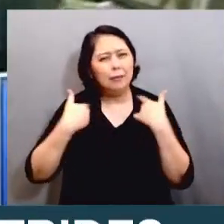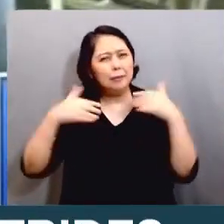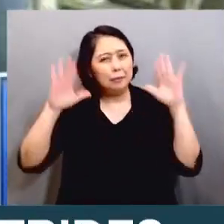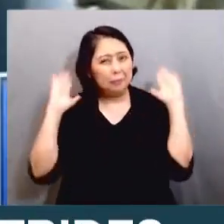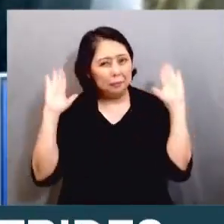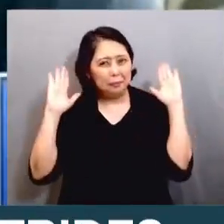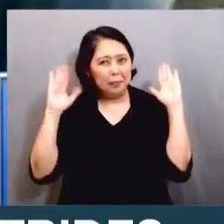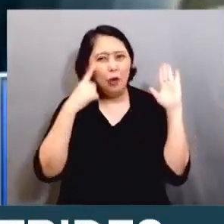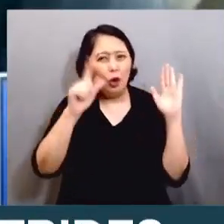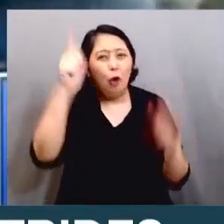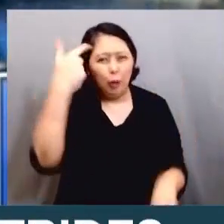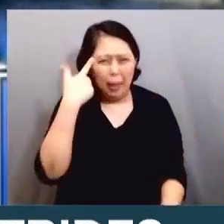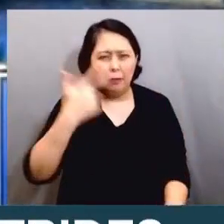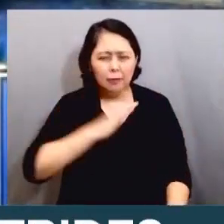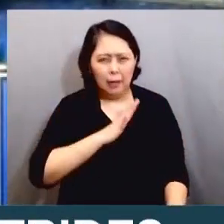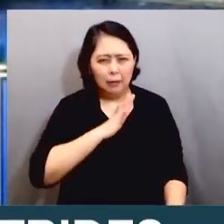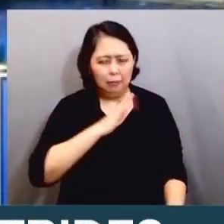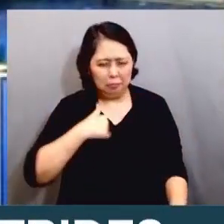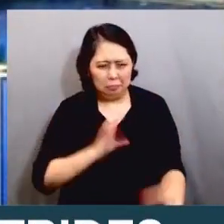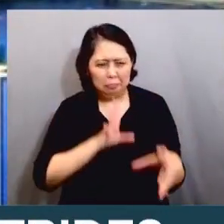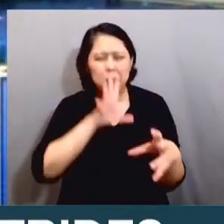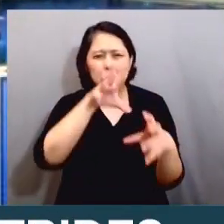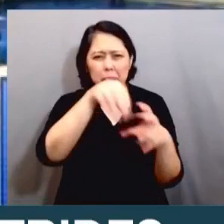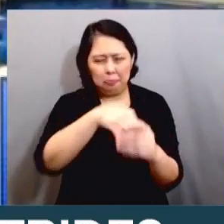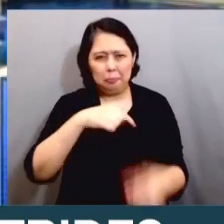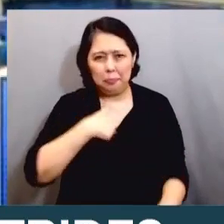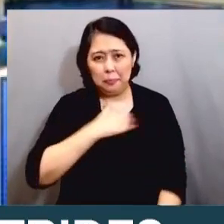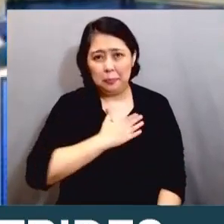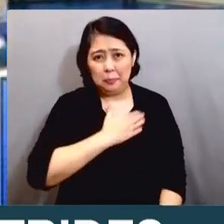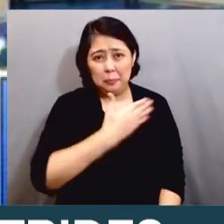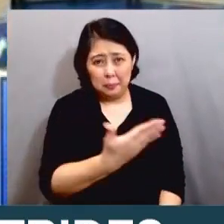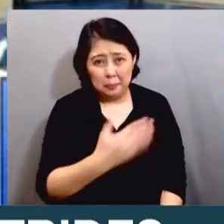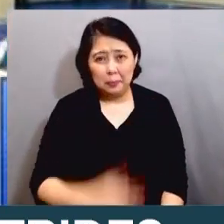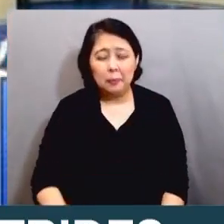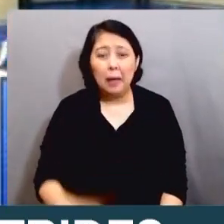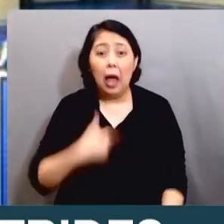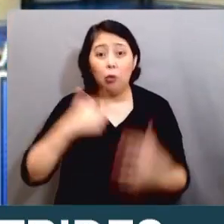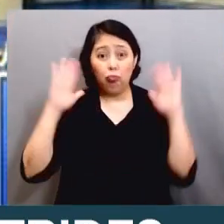are happily reintegrating